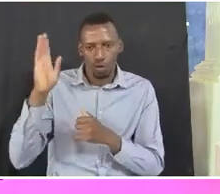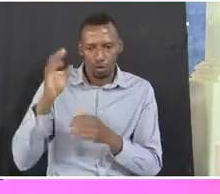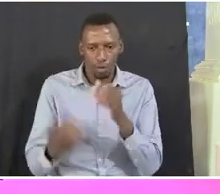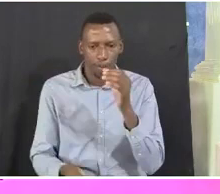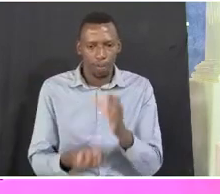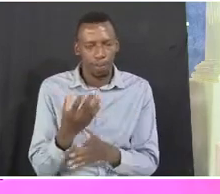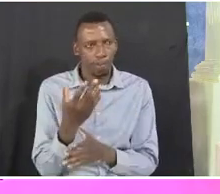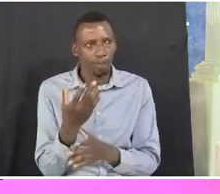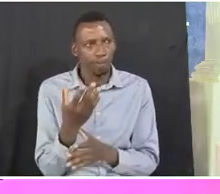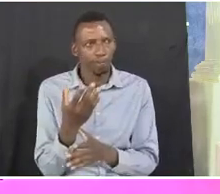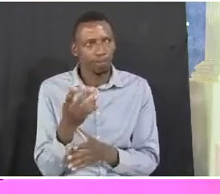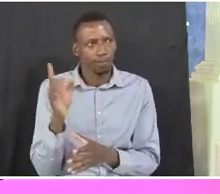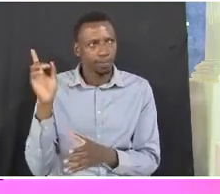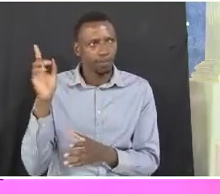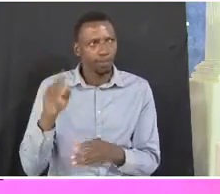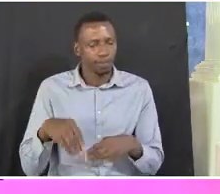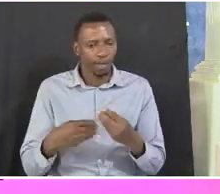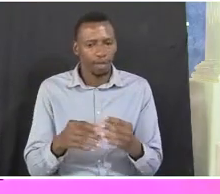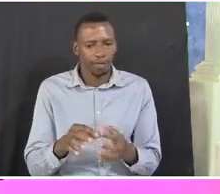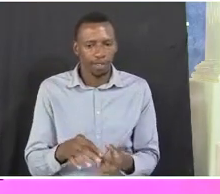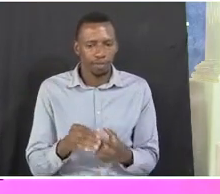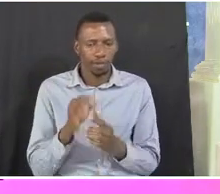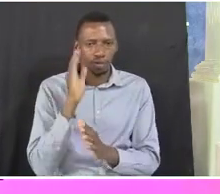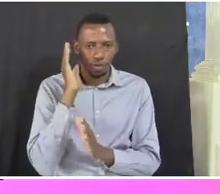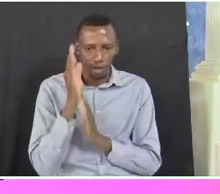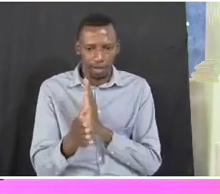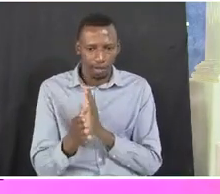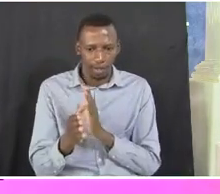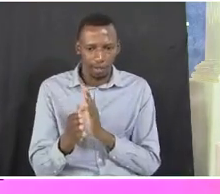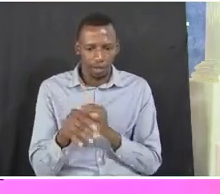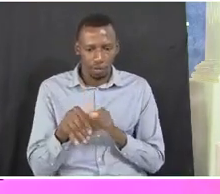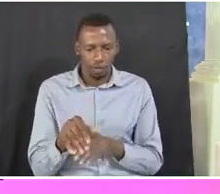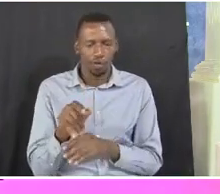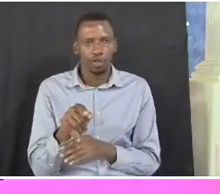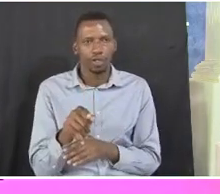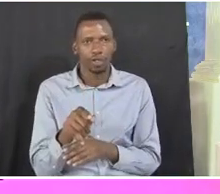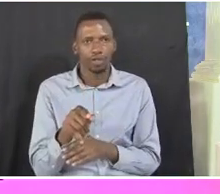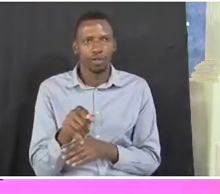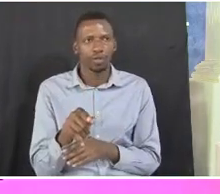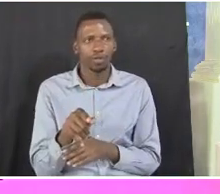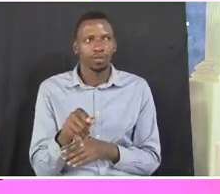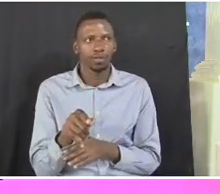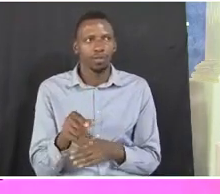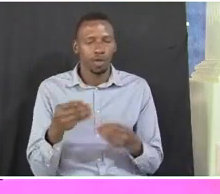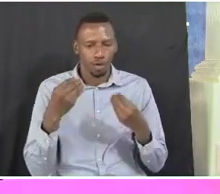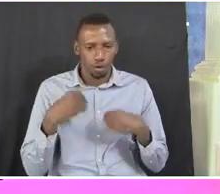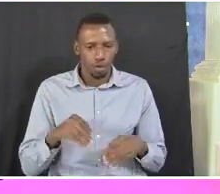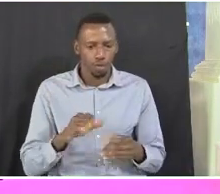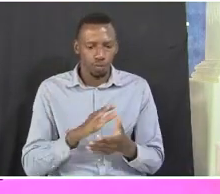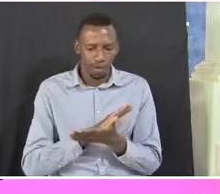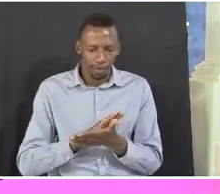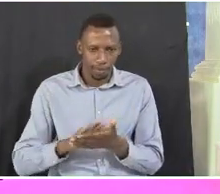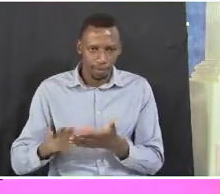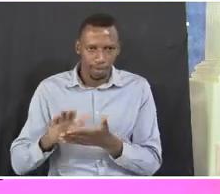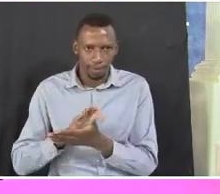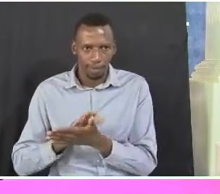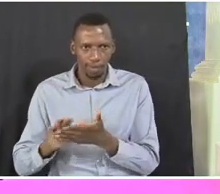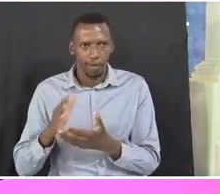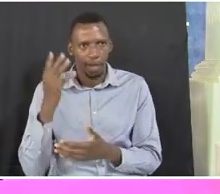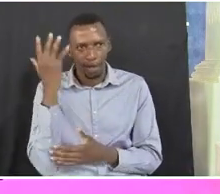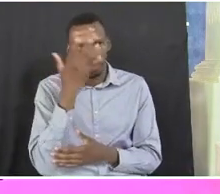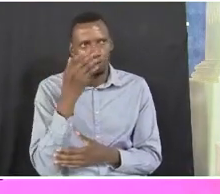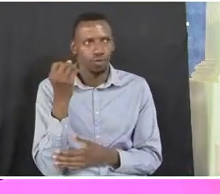established. He gave special directions concerning this ordinance, clothing it with sanctity and beauty.